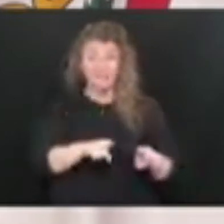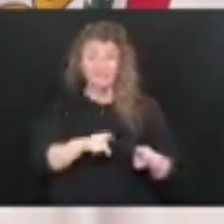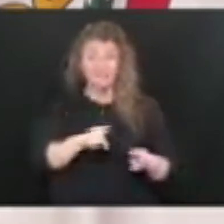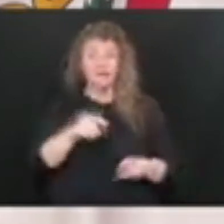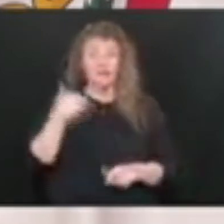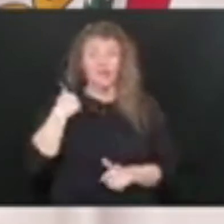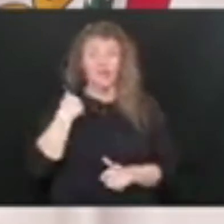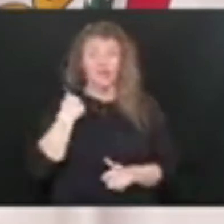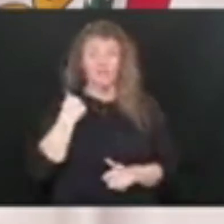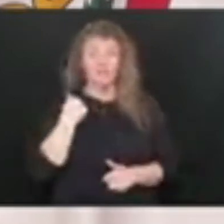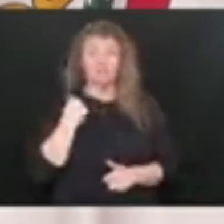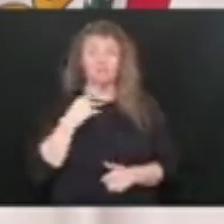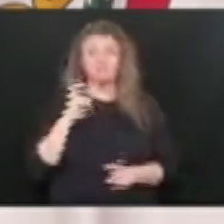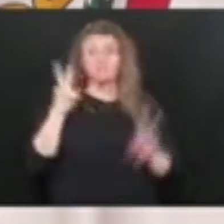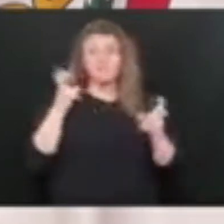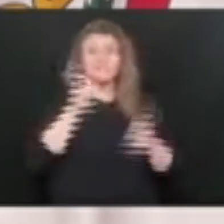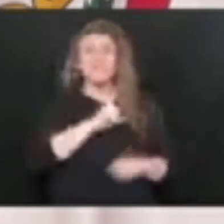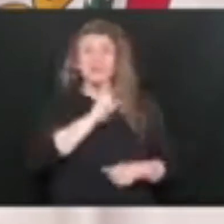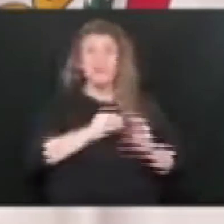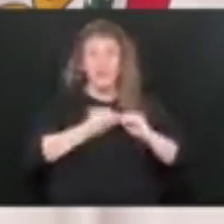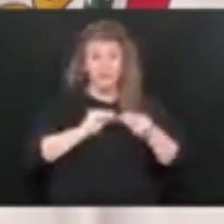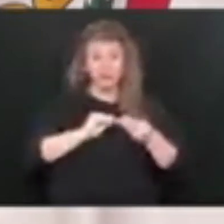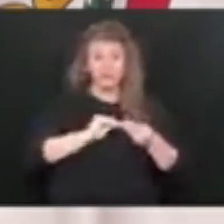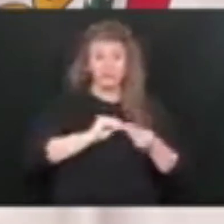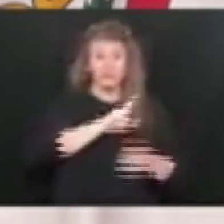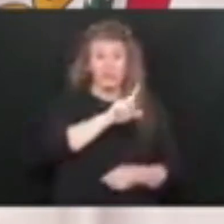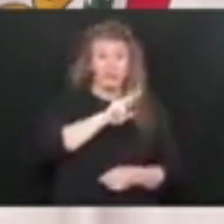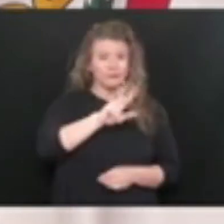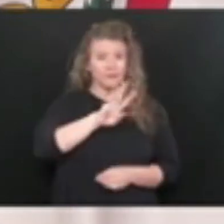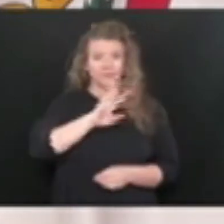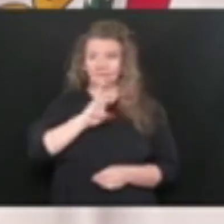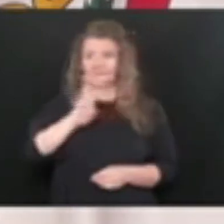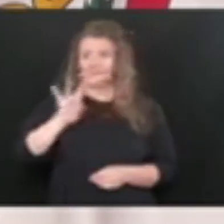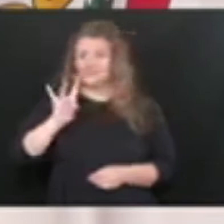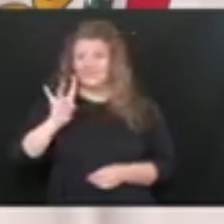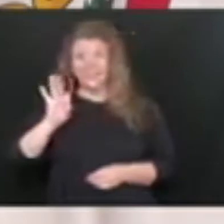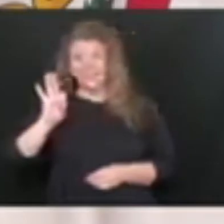digits, and 7 is 7 way too many, but